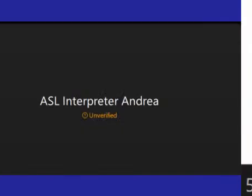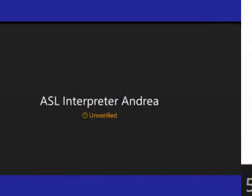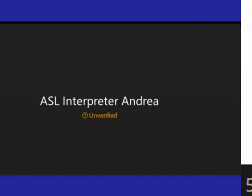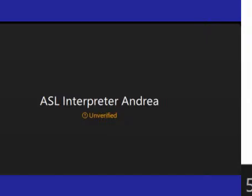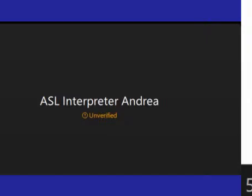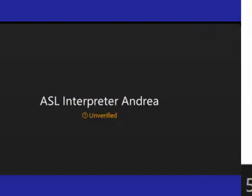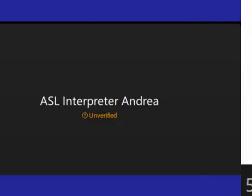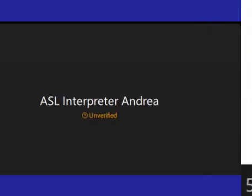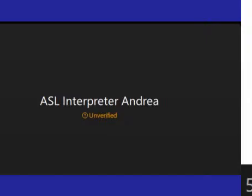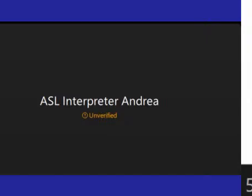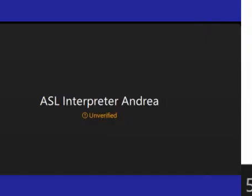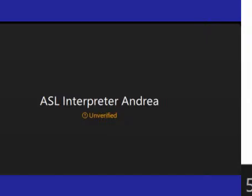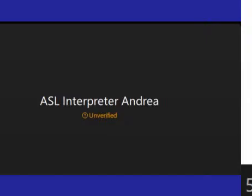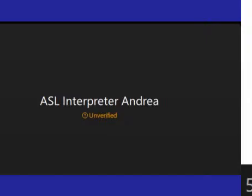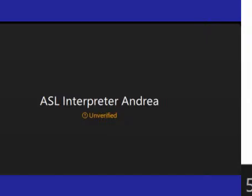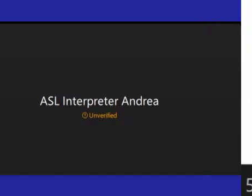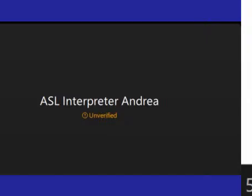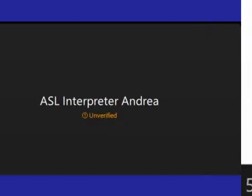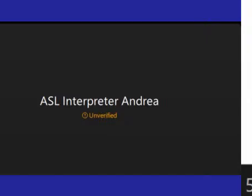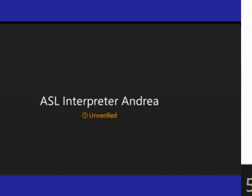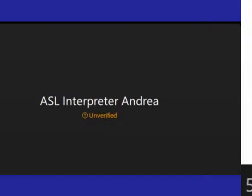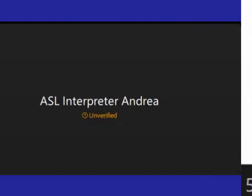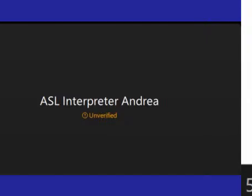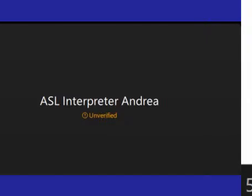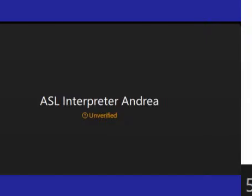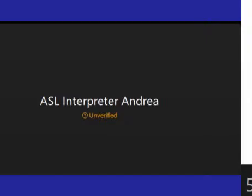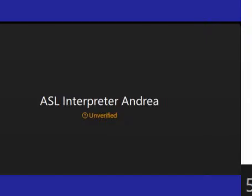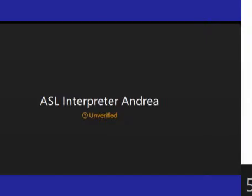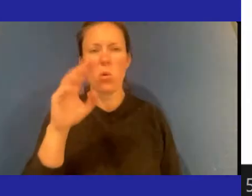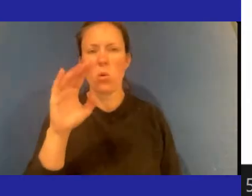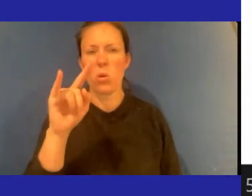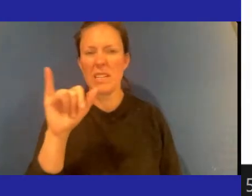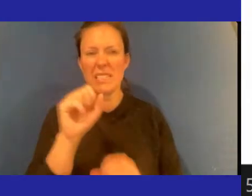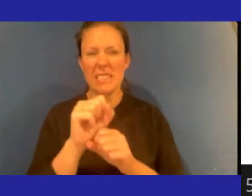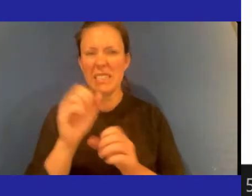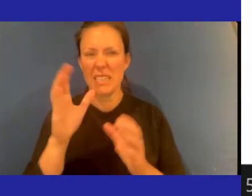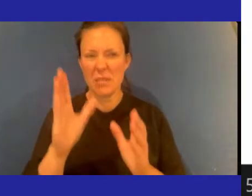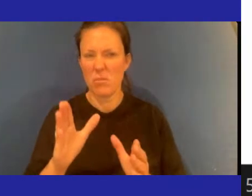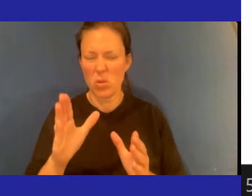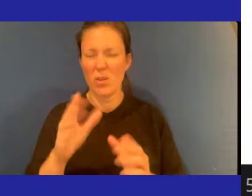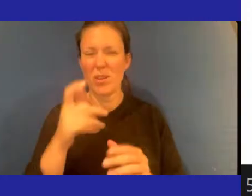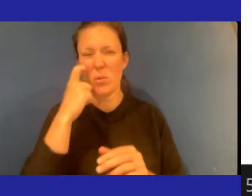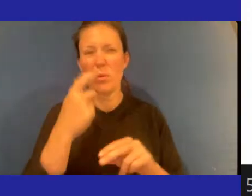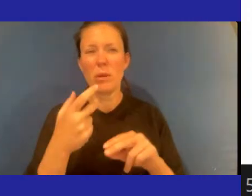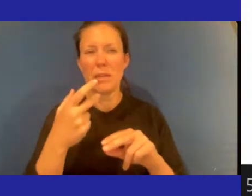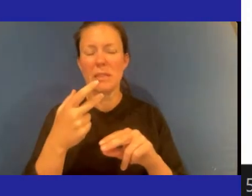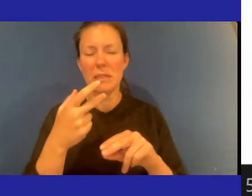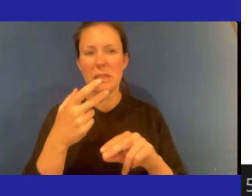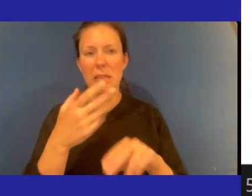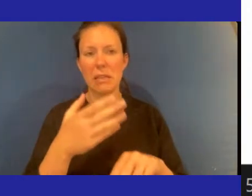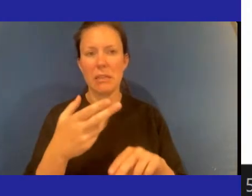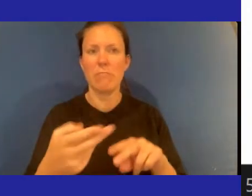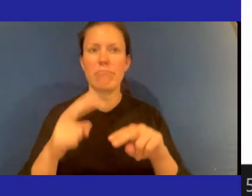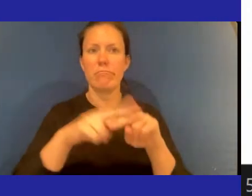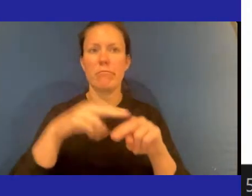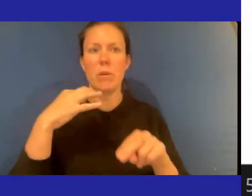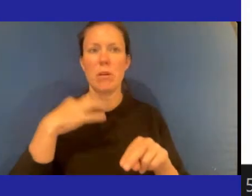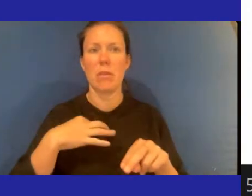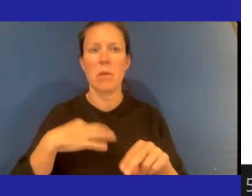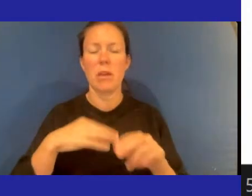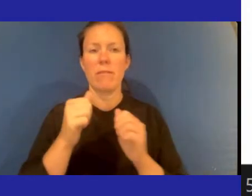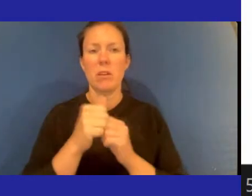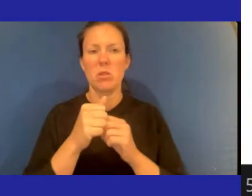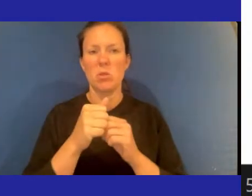For July 1, we have enhanced our benefits with a huge focus on